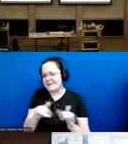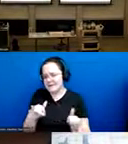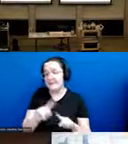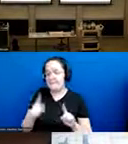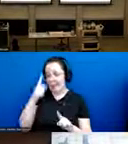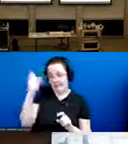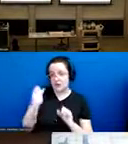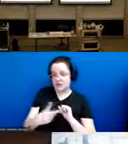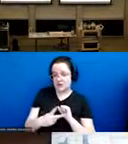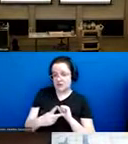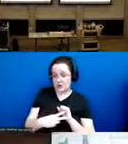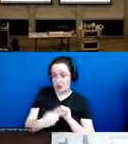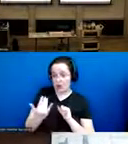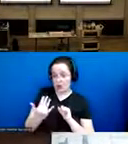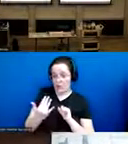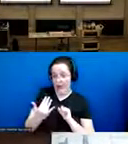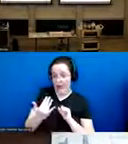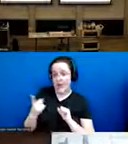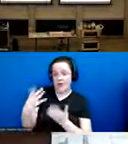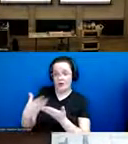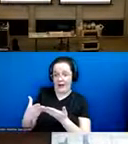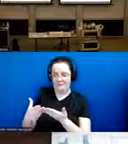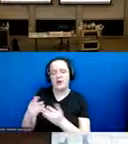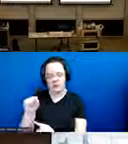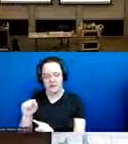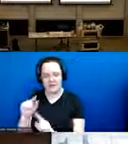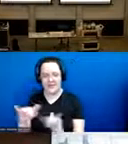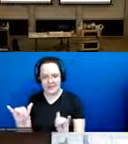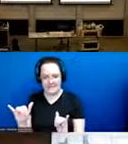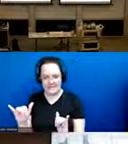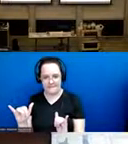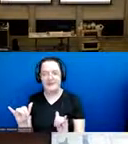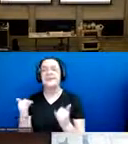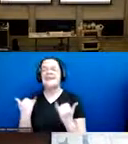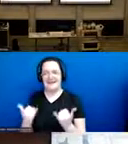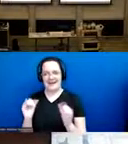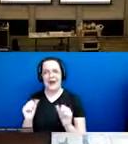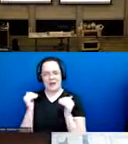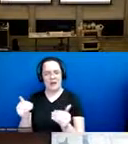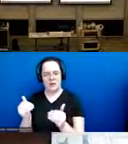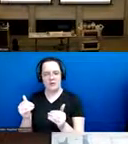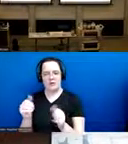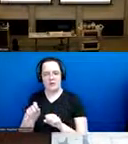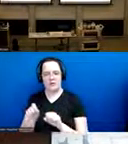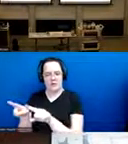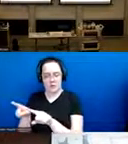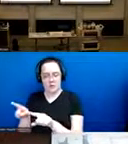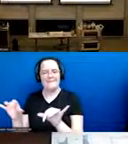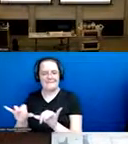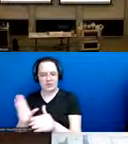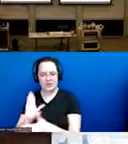right? So they can come, then match. That's what you see here. And then you can measure a Hongo-Mandel interference experiment,